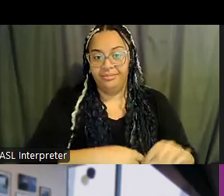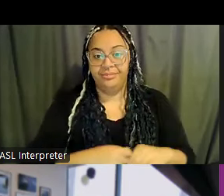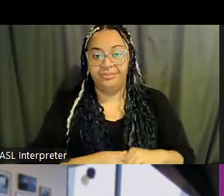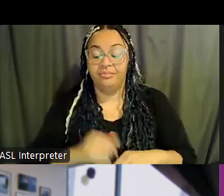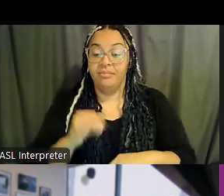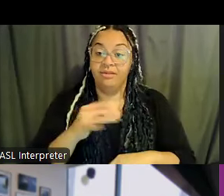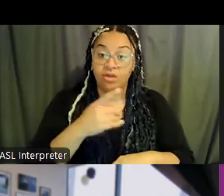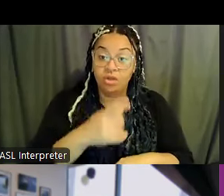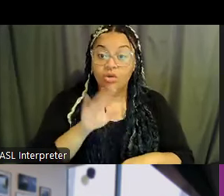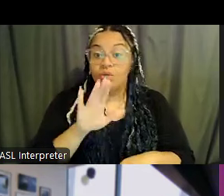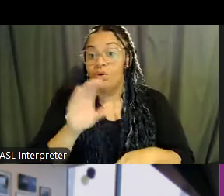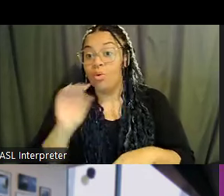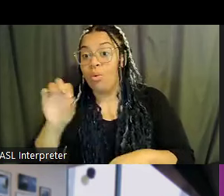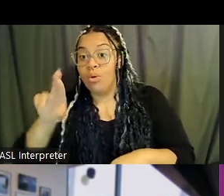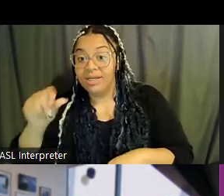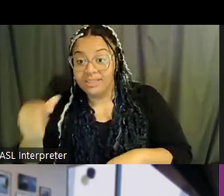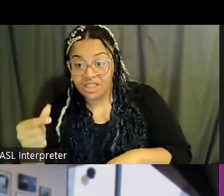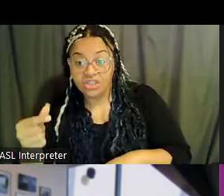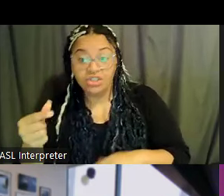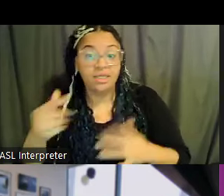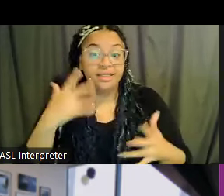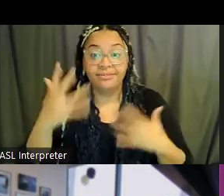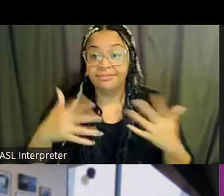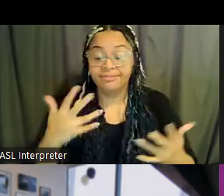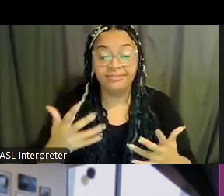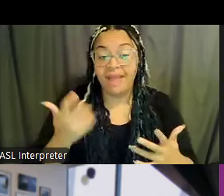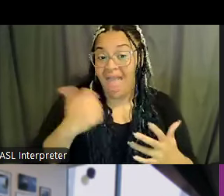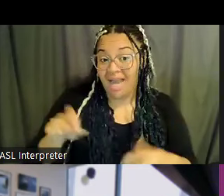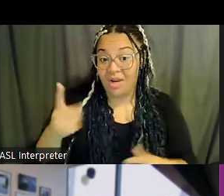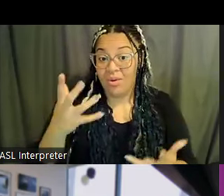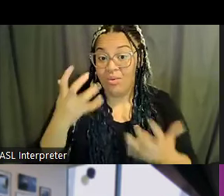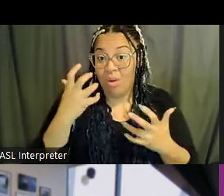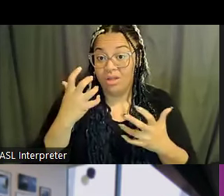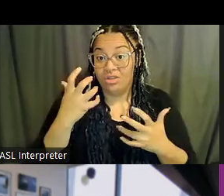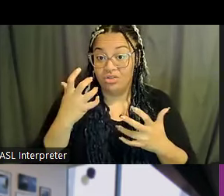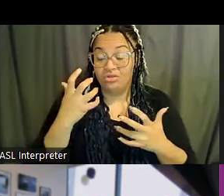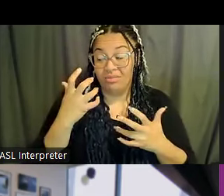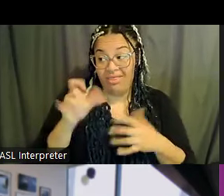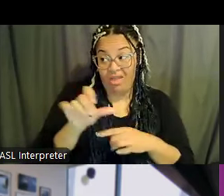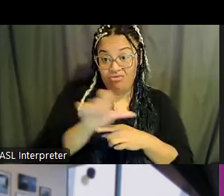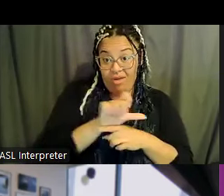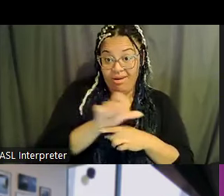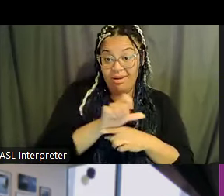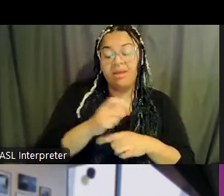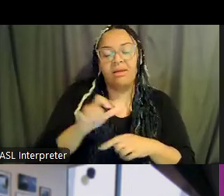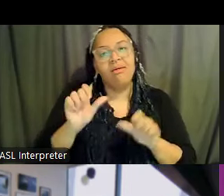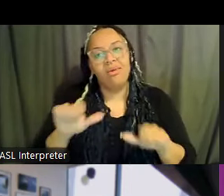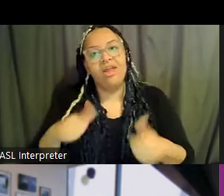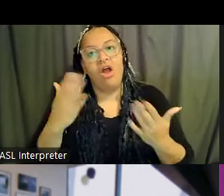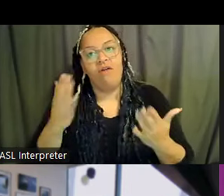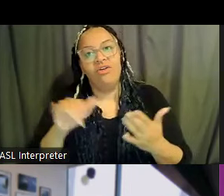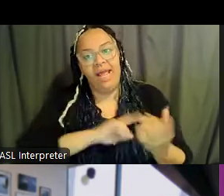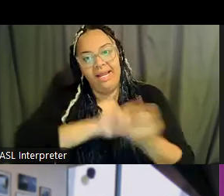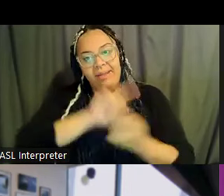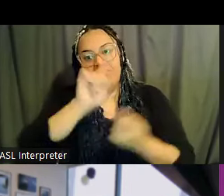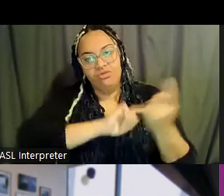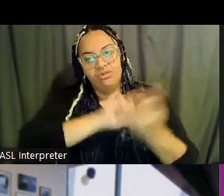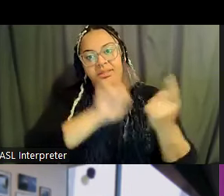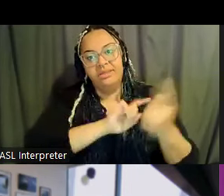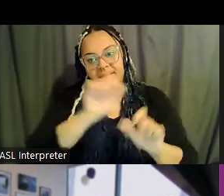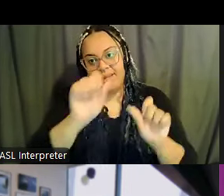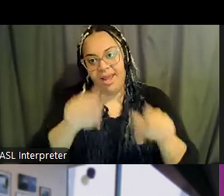your organization, anybody wants to get trained, we can offer it in person as well. Just go ahead and reach out to